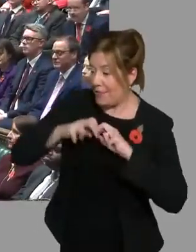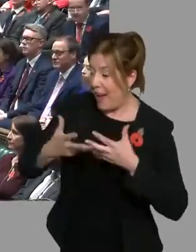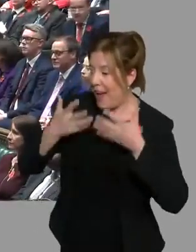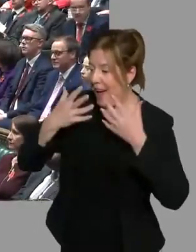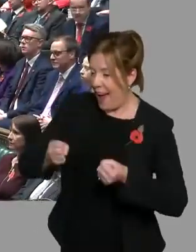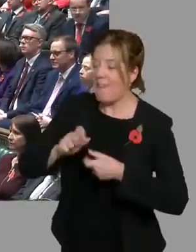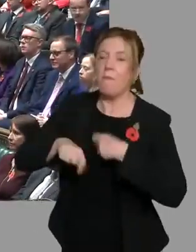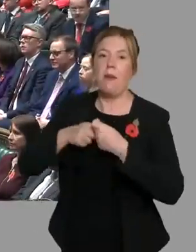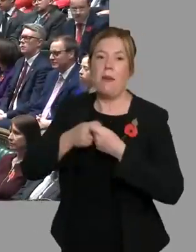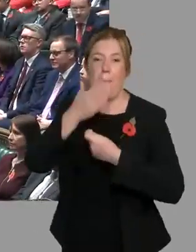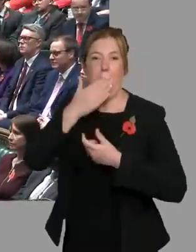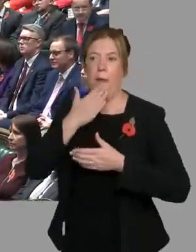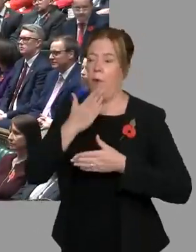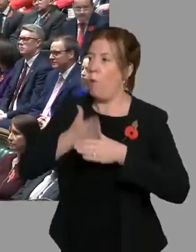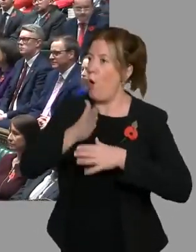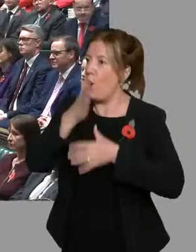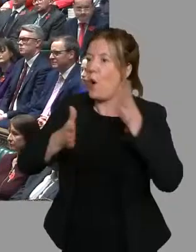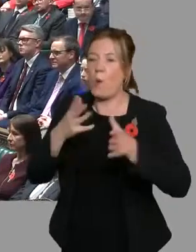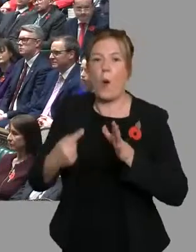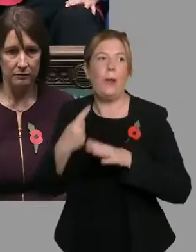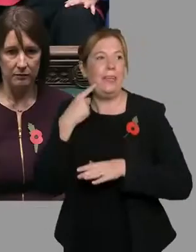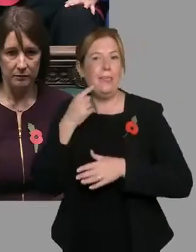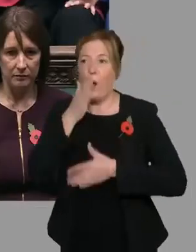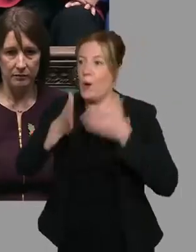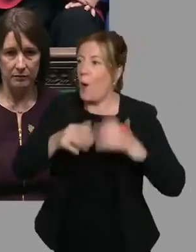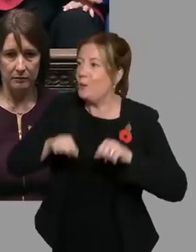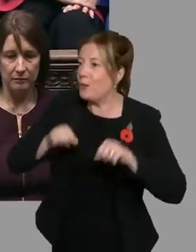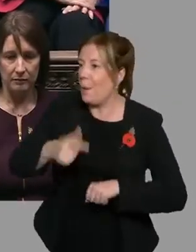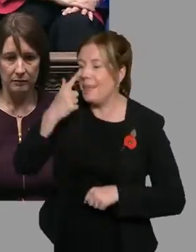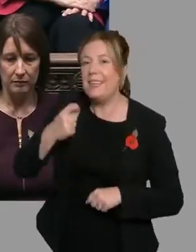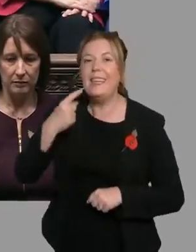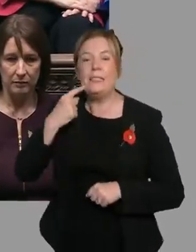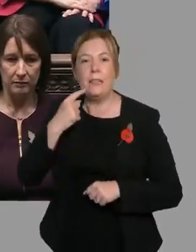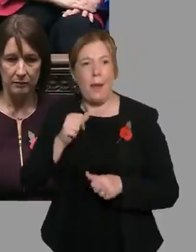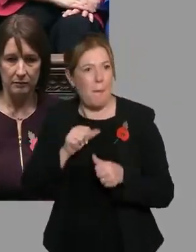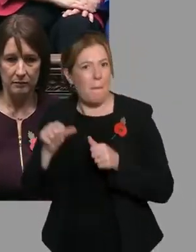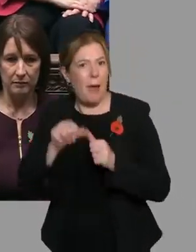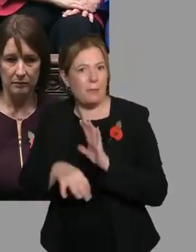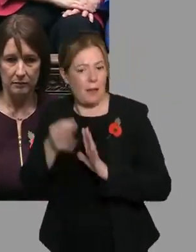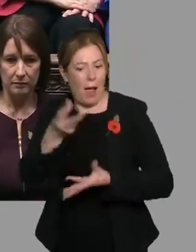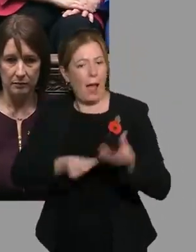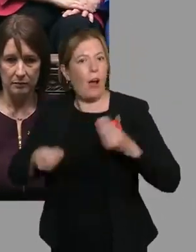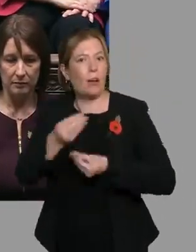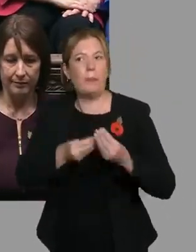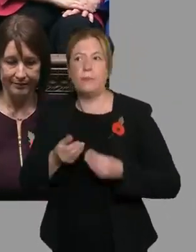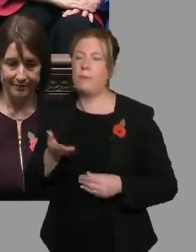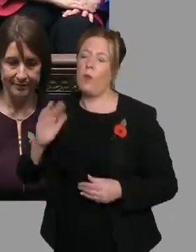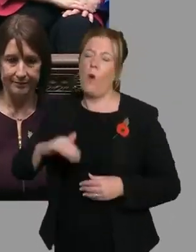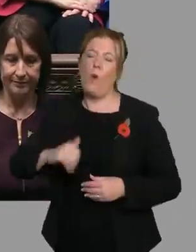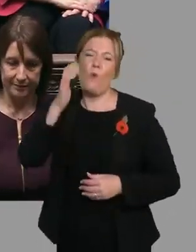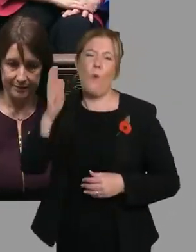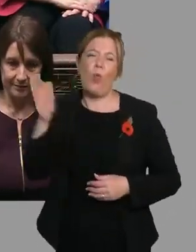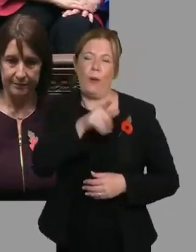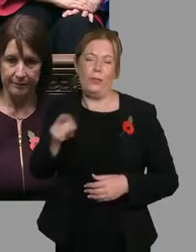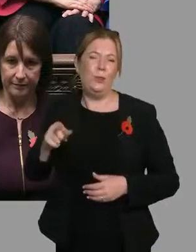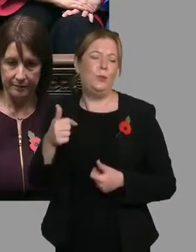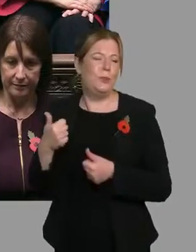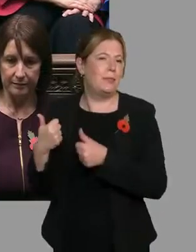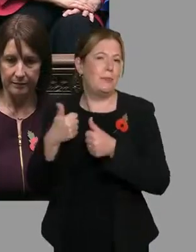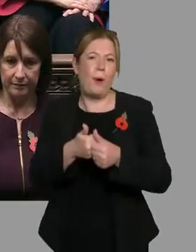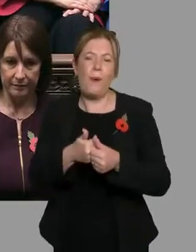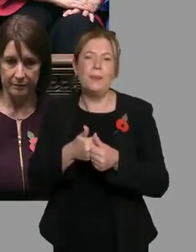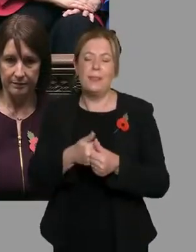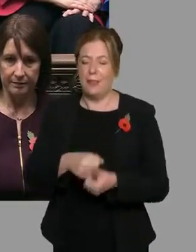Minister. Well, my honourable friend is a champion for the North West, and the budget secured investment for vital transport projects to